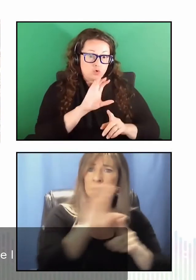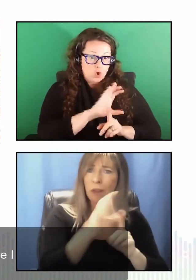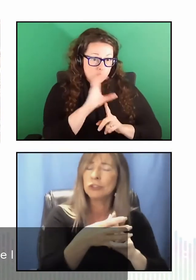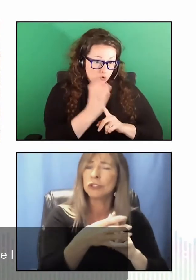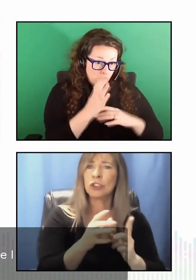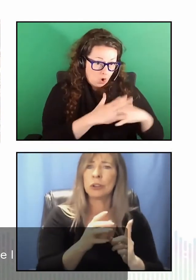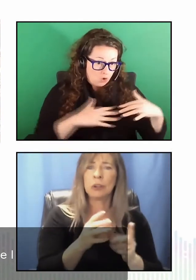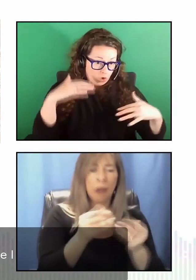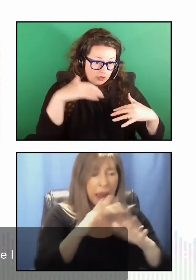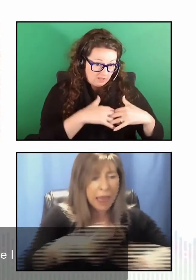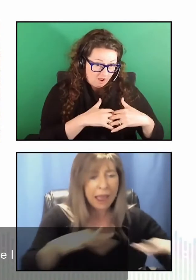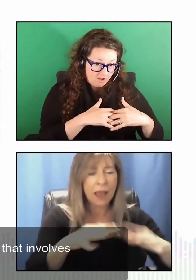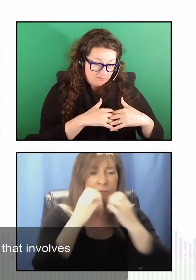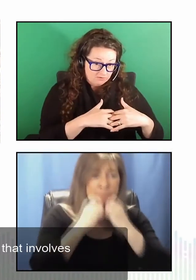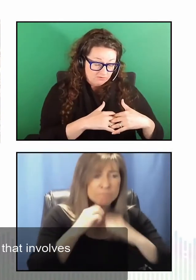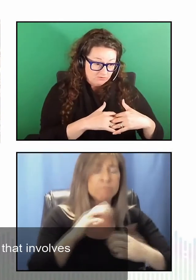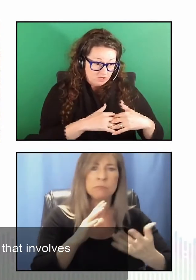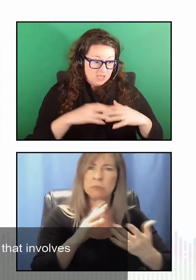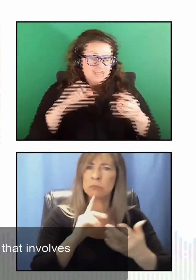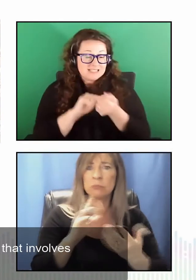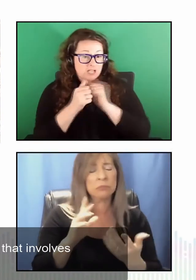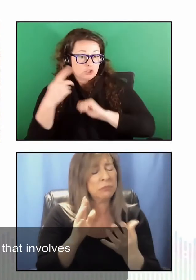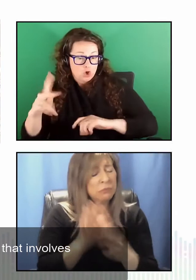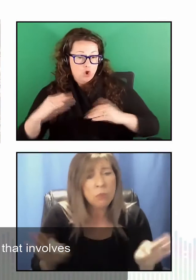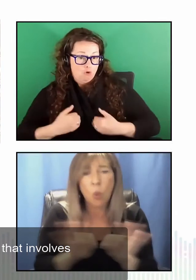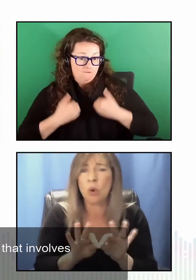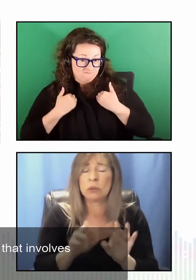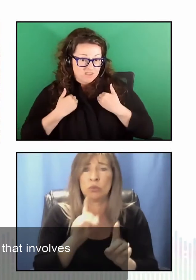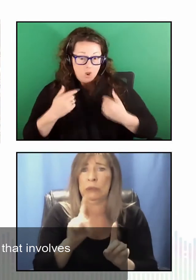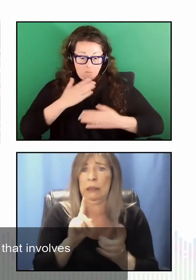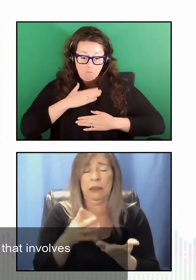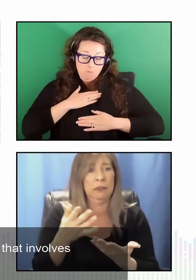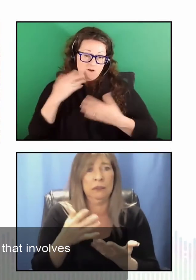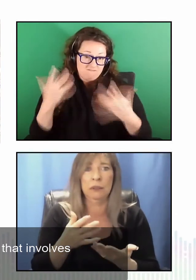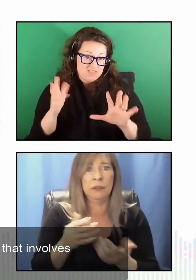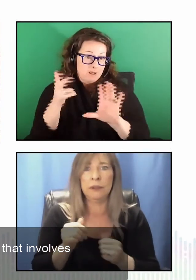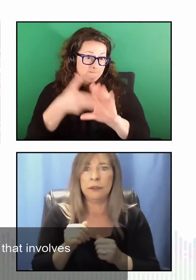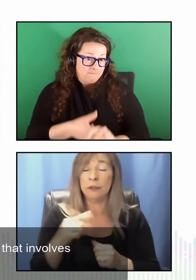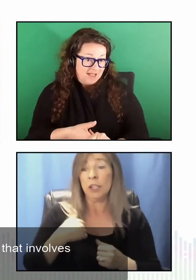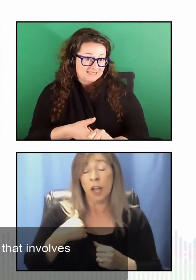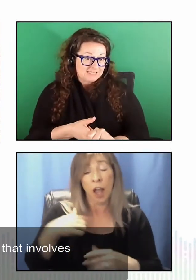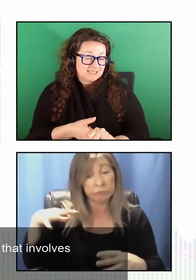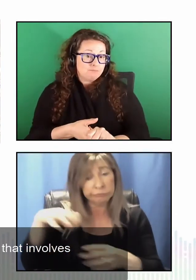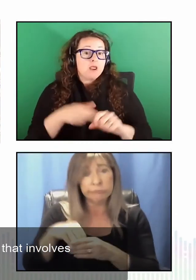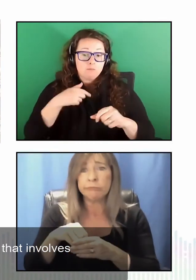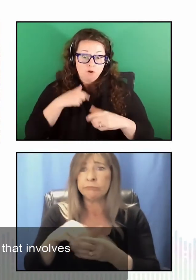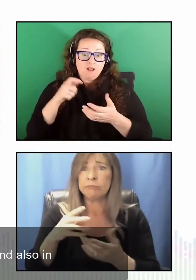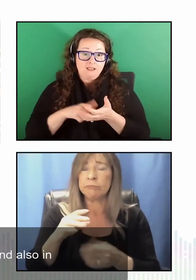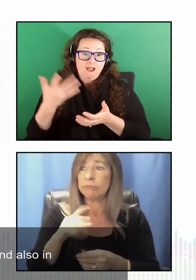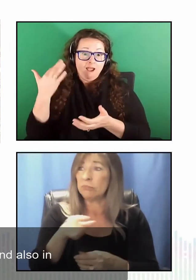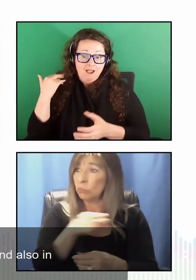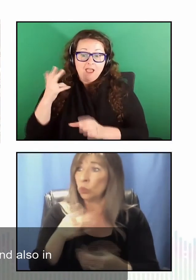been involved, like I said, when you are part of this whole effort that